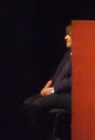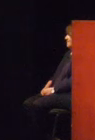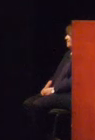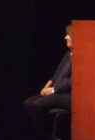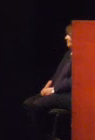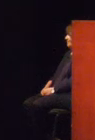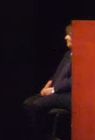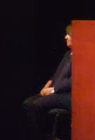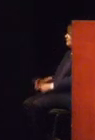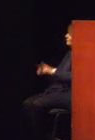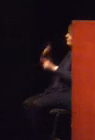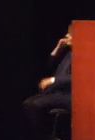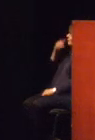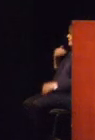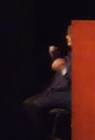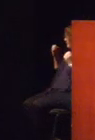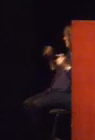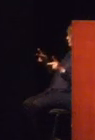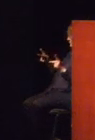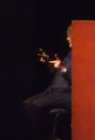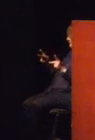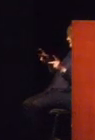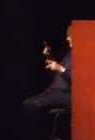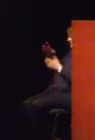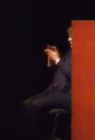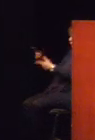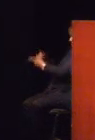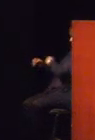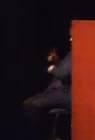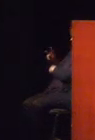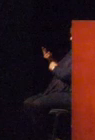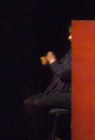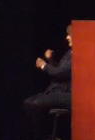have some opportunity around having our students come back for year two.